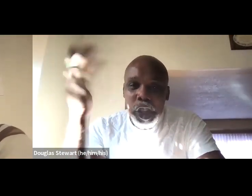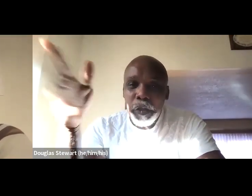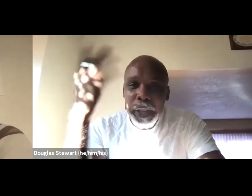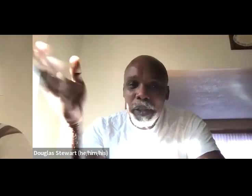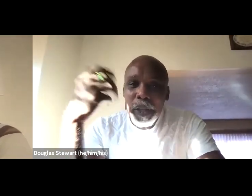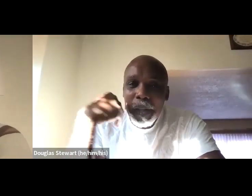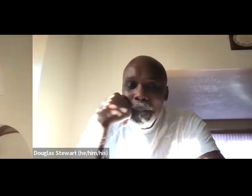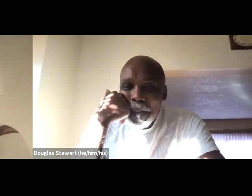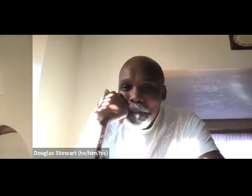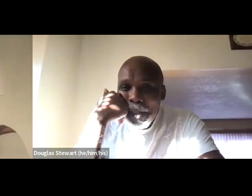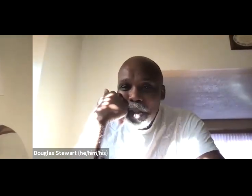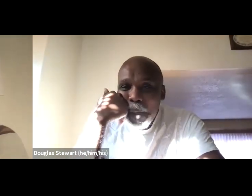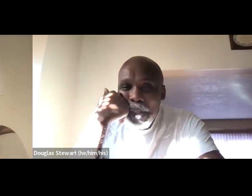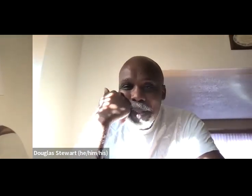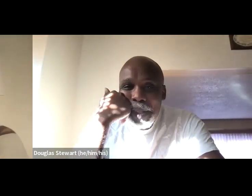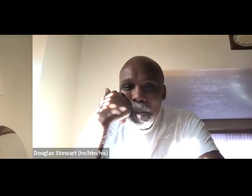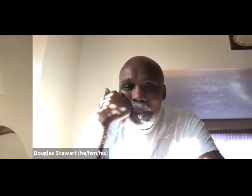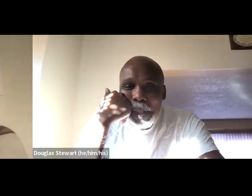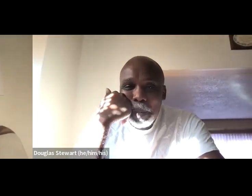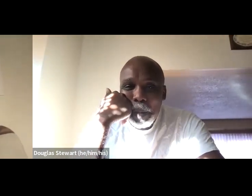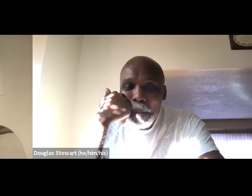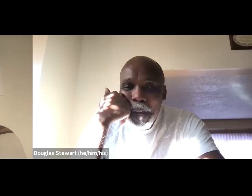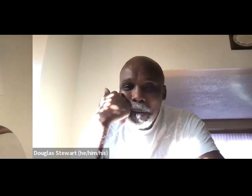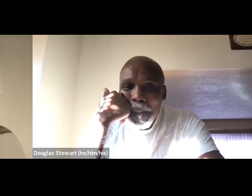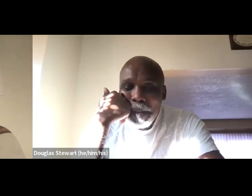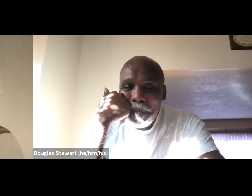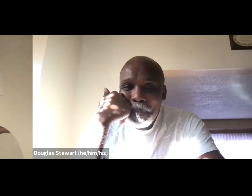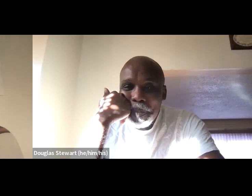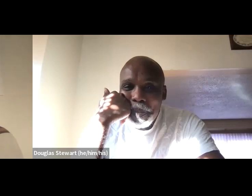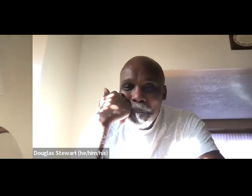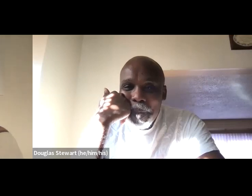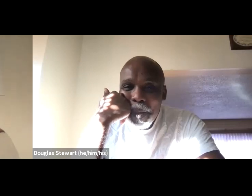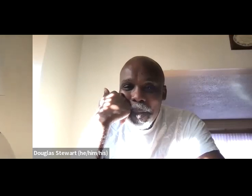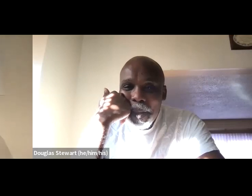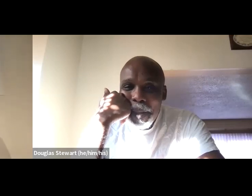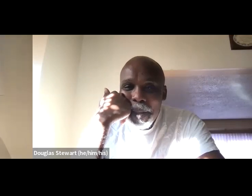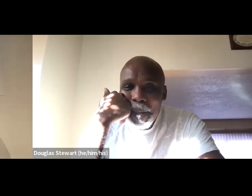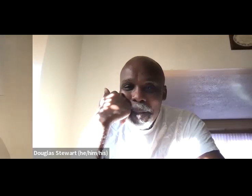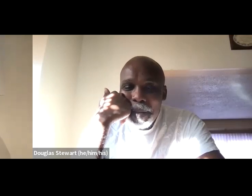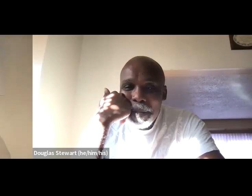surface and generate different situations. And so we'll see what people come back with. Okay.